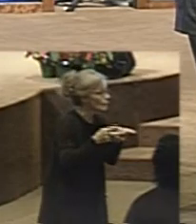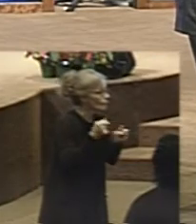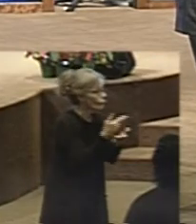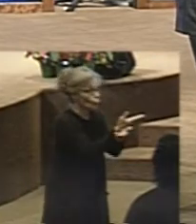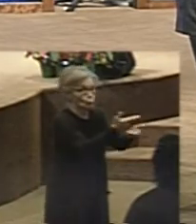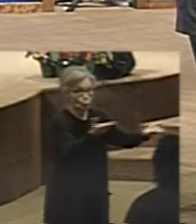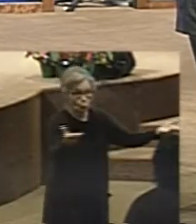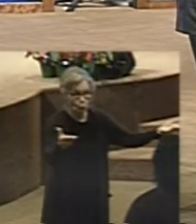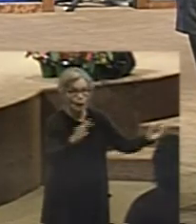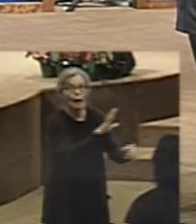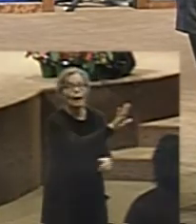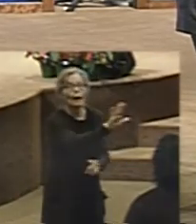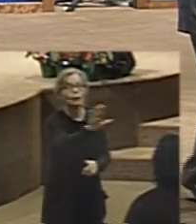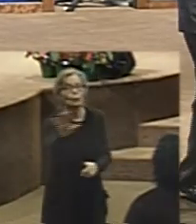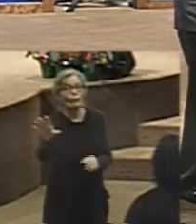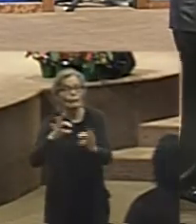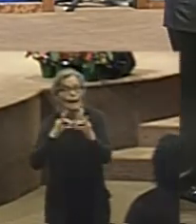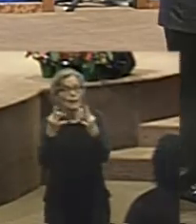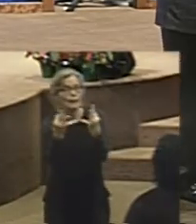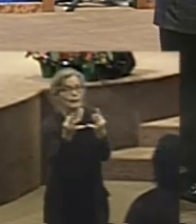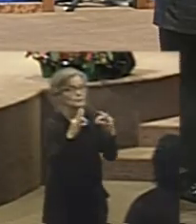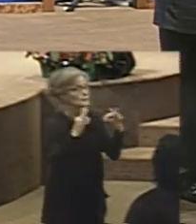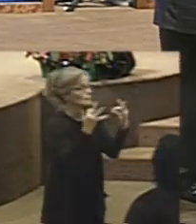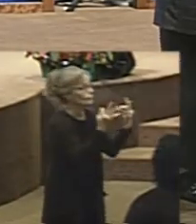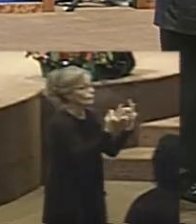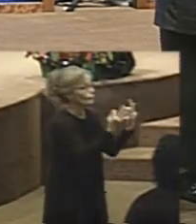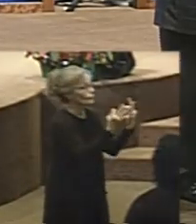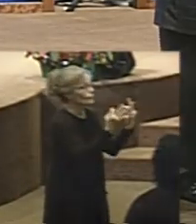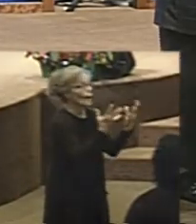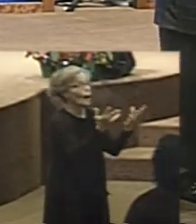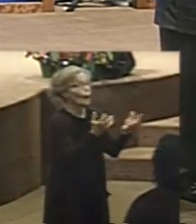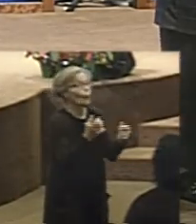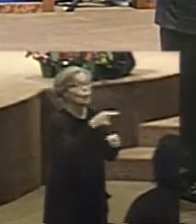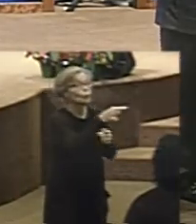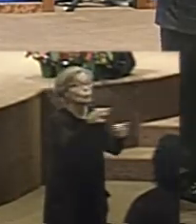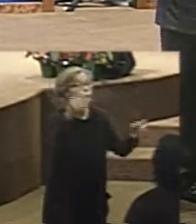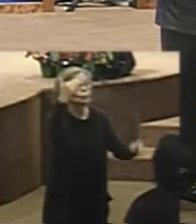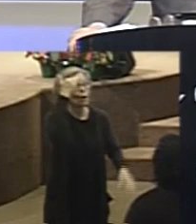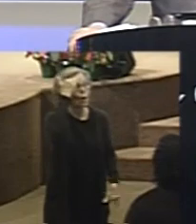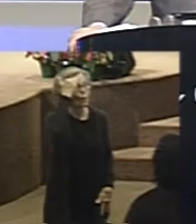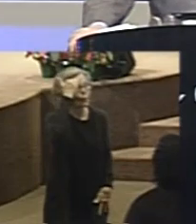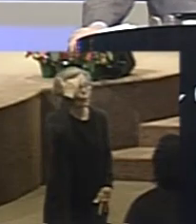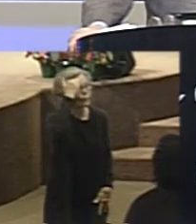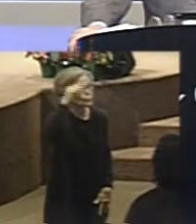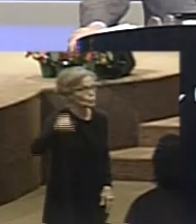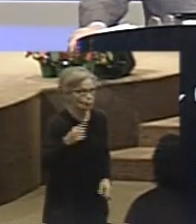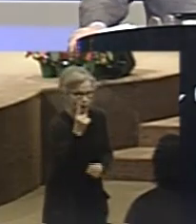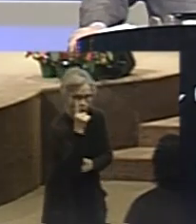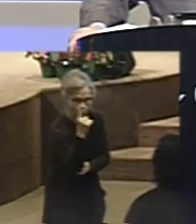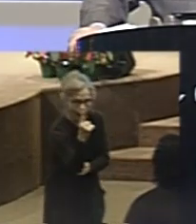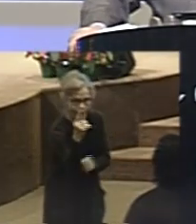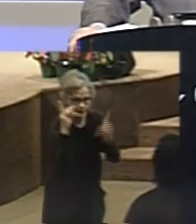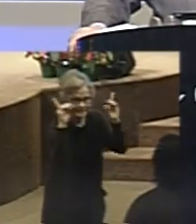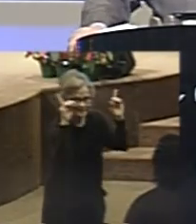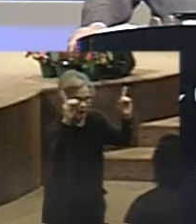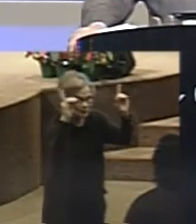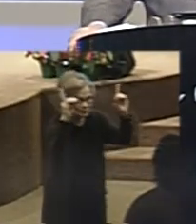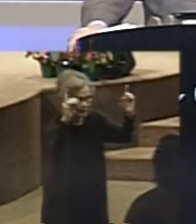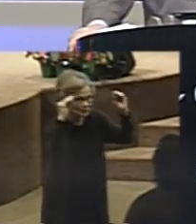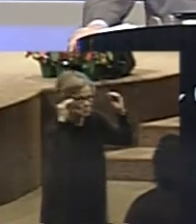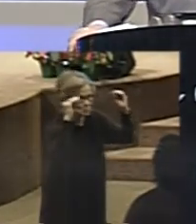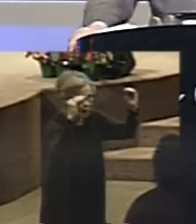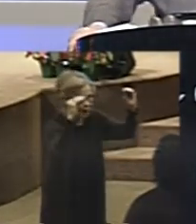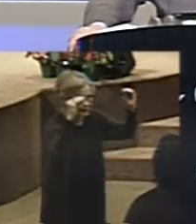family. I want you to be able to know that there's only one doctrine going to be taught from this pulpit. That's